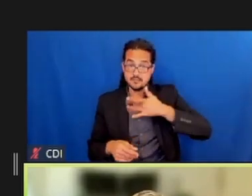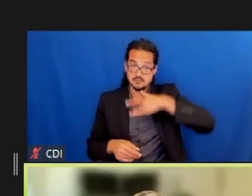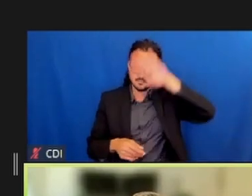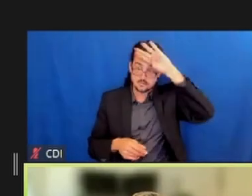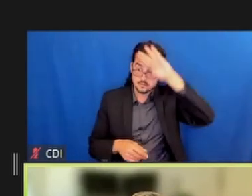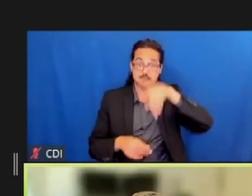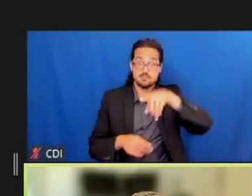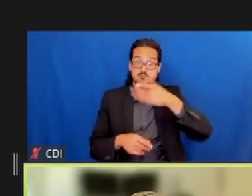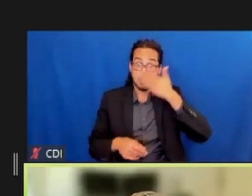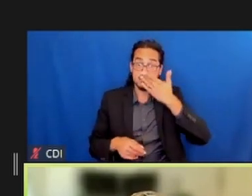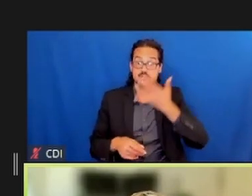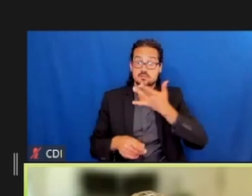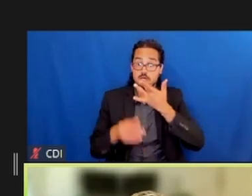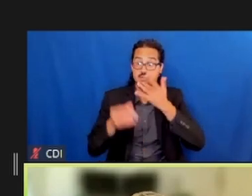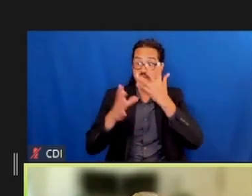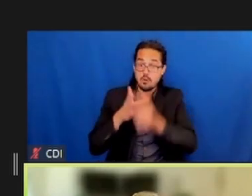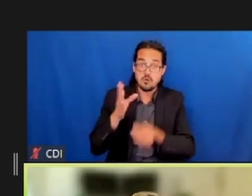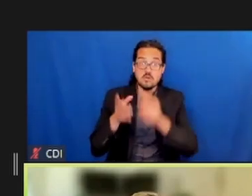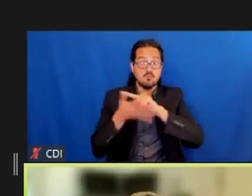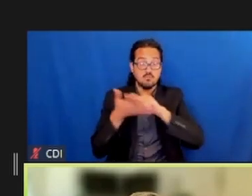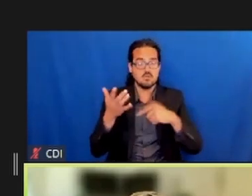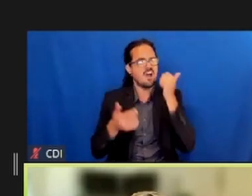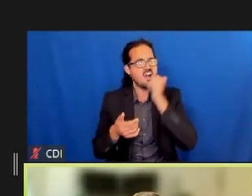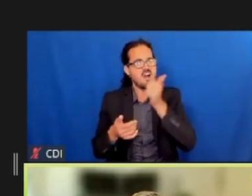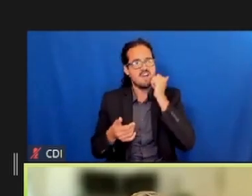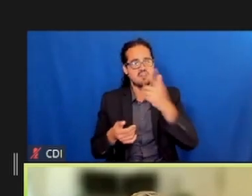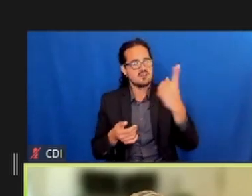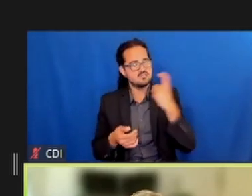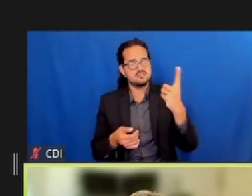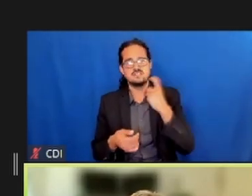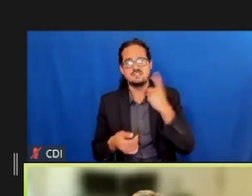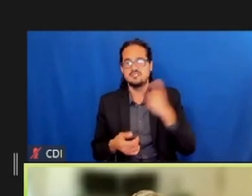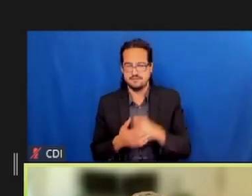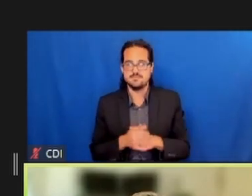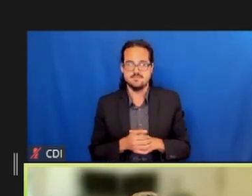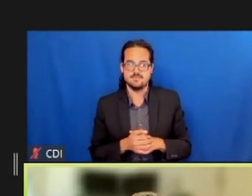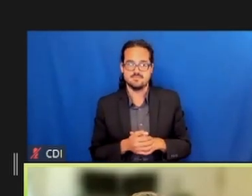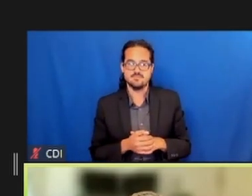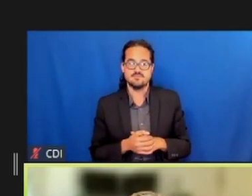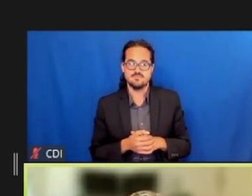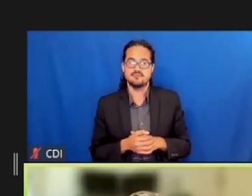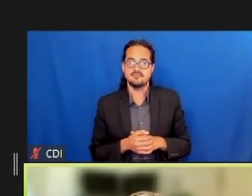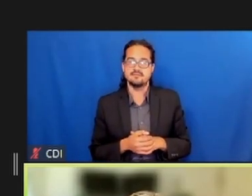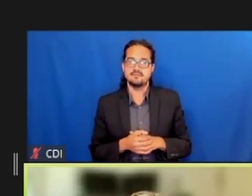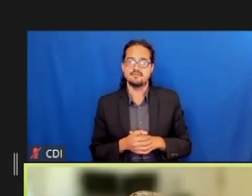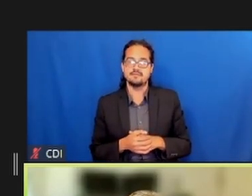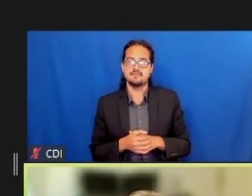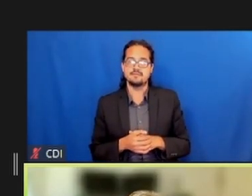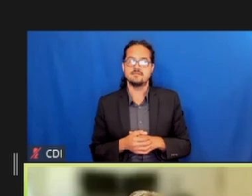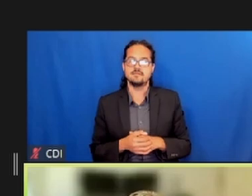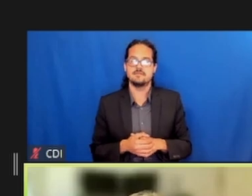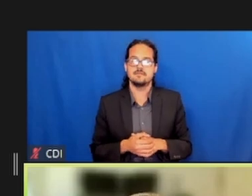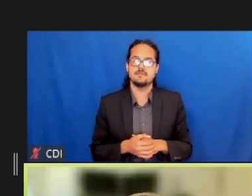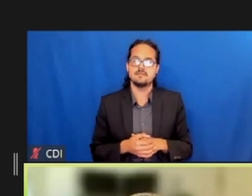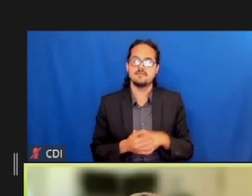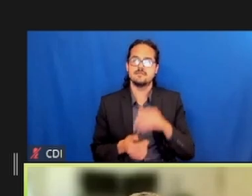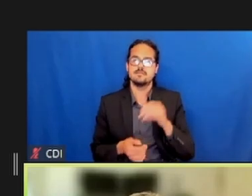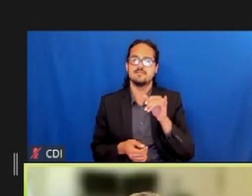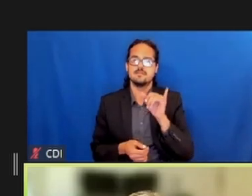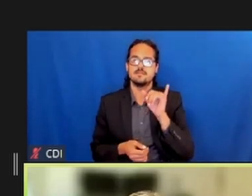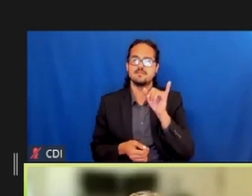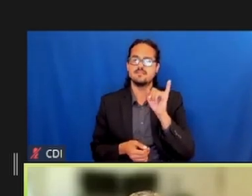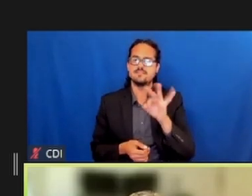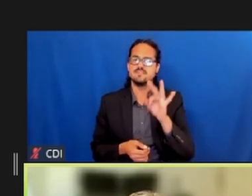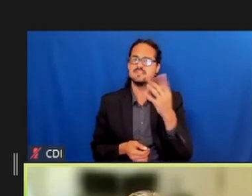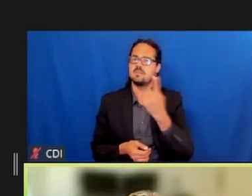I encourage you, if you feel like you need to be seen, to make sure that you make those needs known, whoever is taking care of you. And healthcare workers